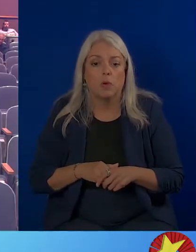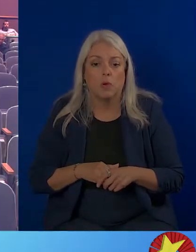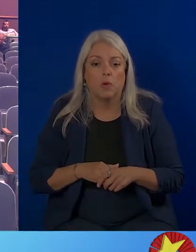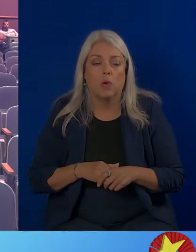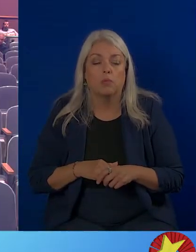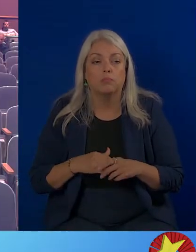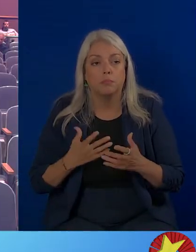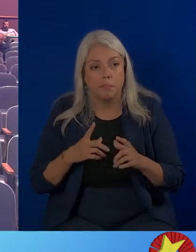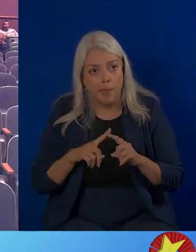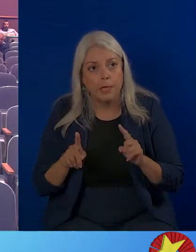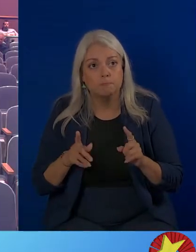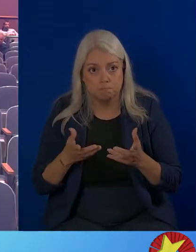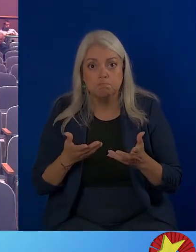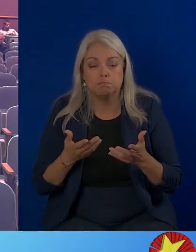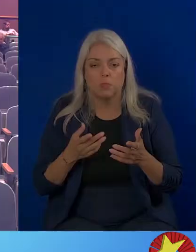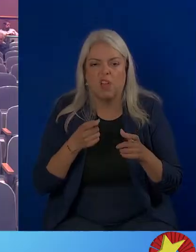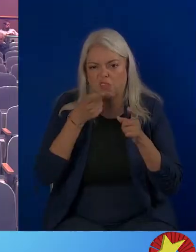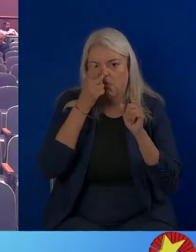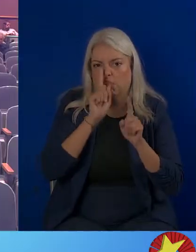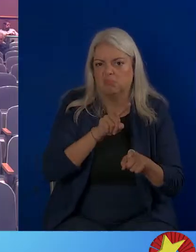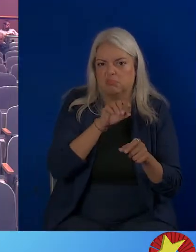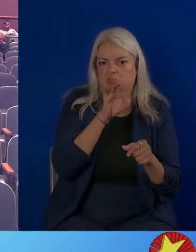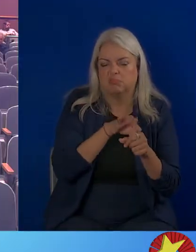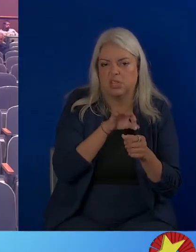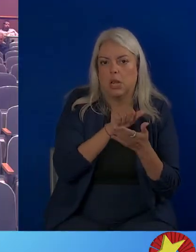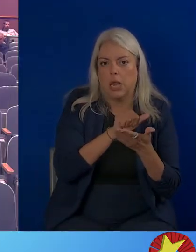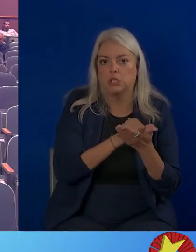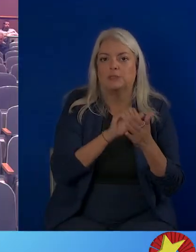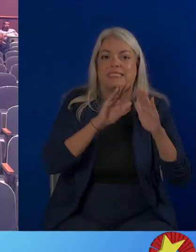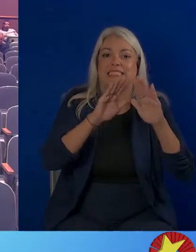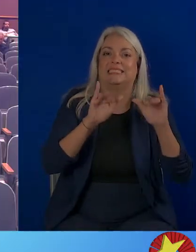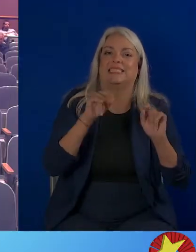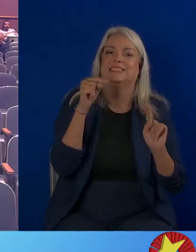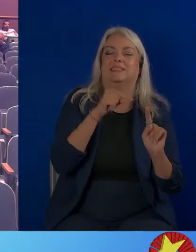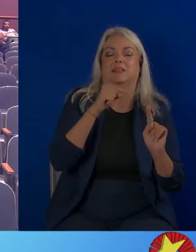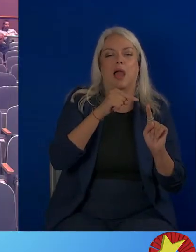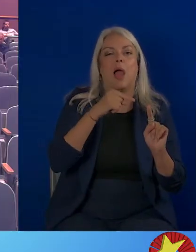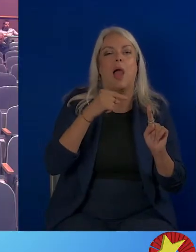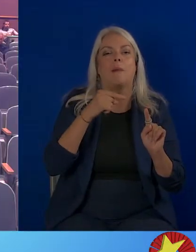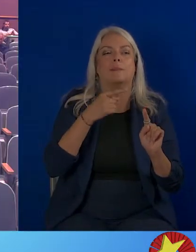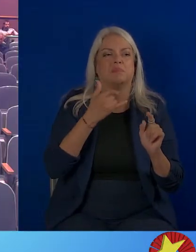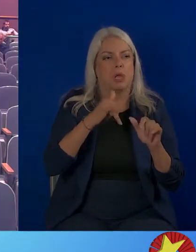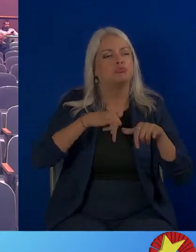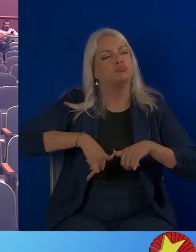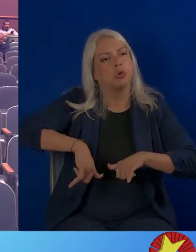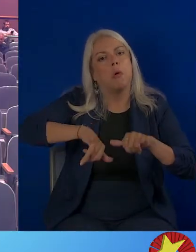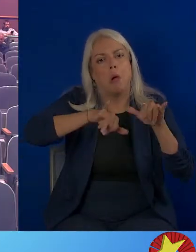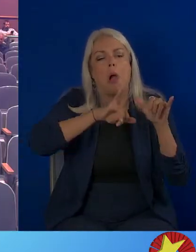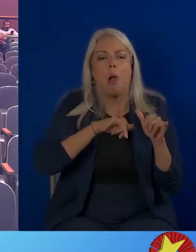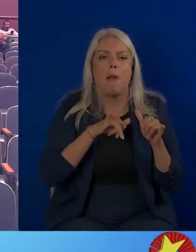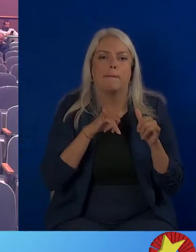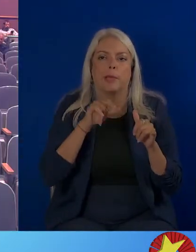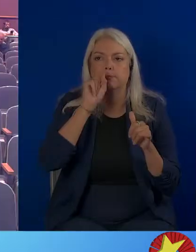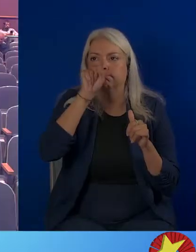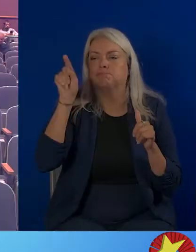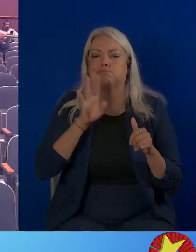But the consent agenda system is a common way